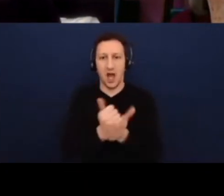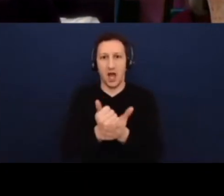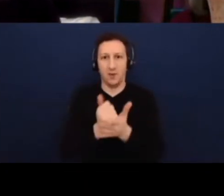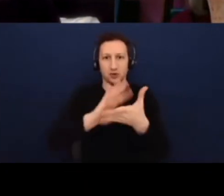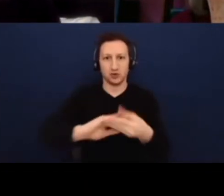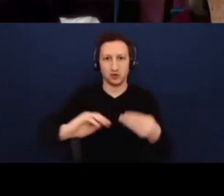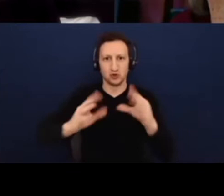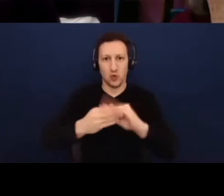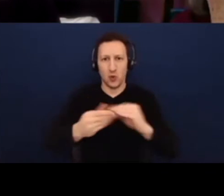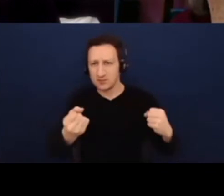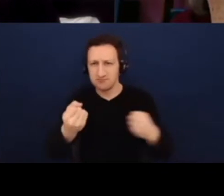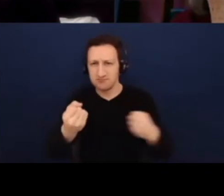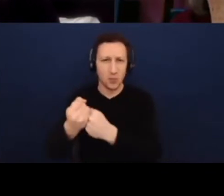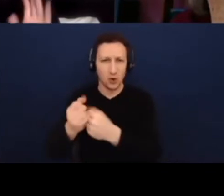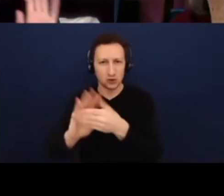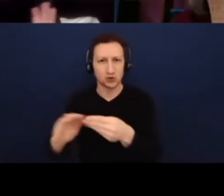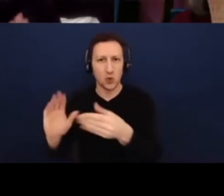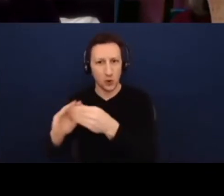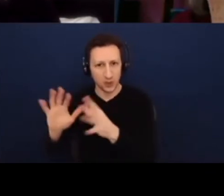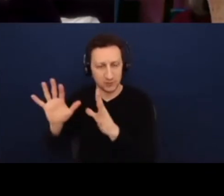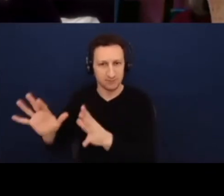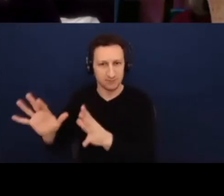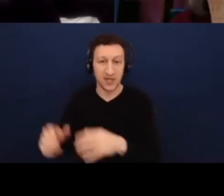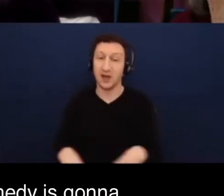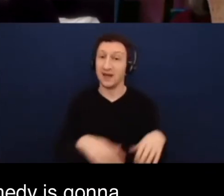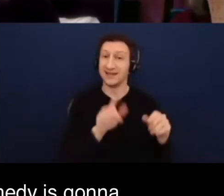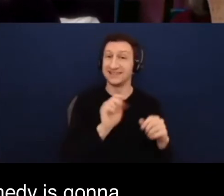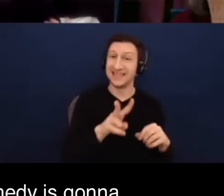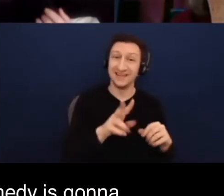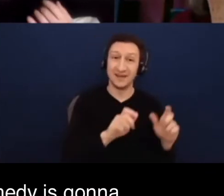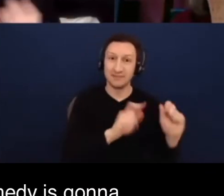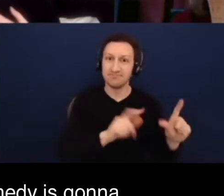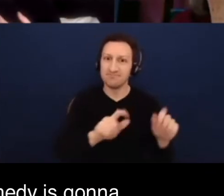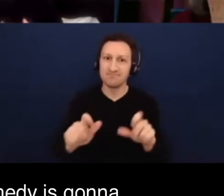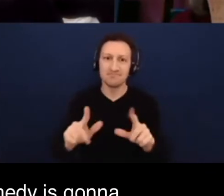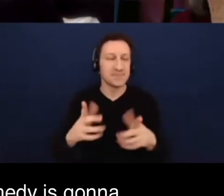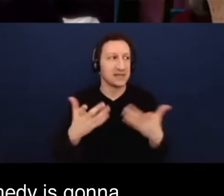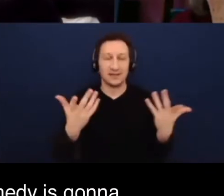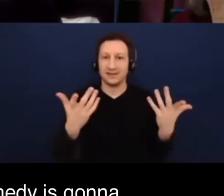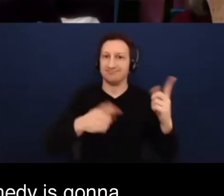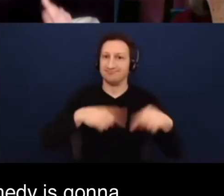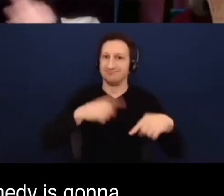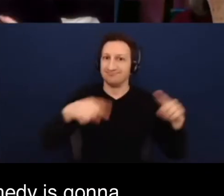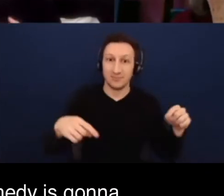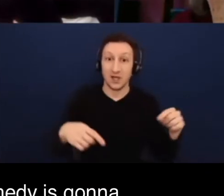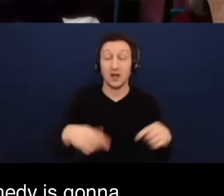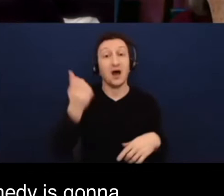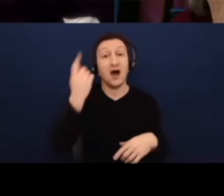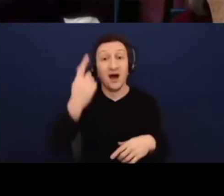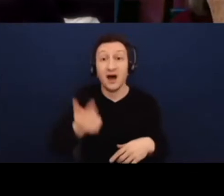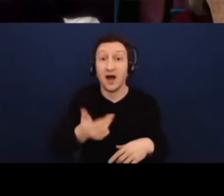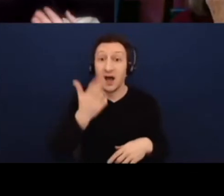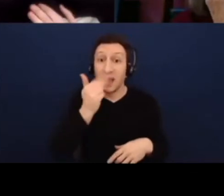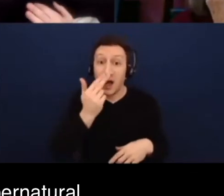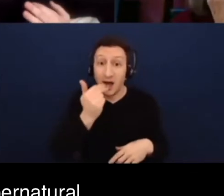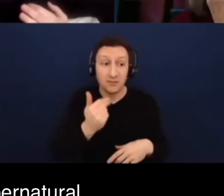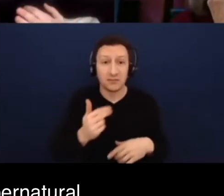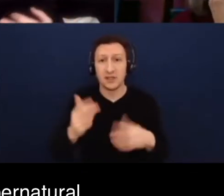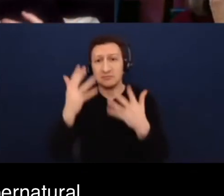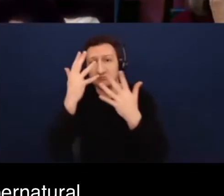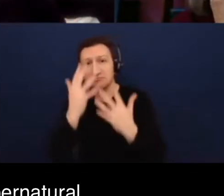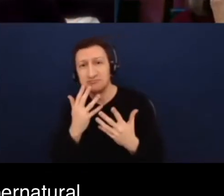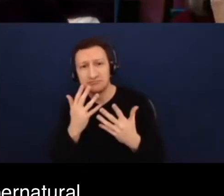episodics, it can be tricky. It's really a mixed bag because a comedy is going to be different from a drama, is going to be different